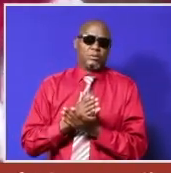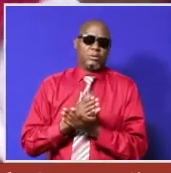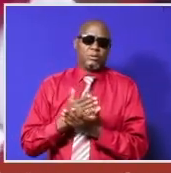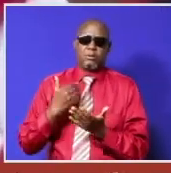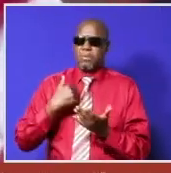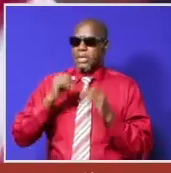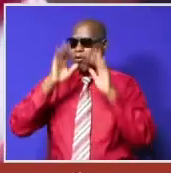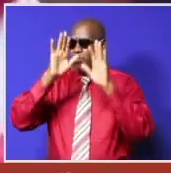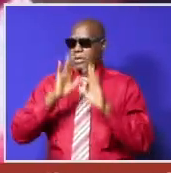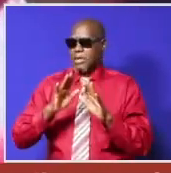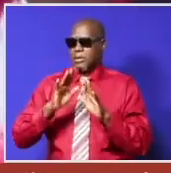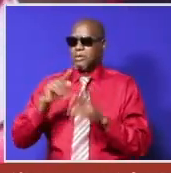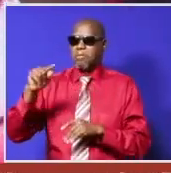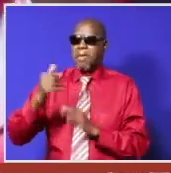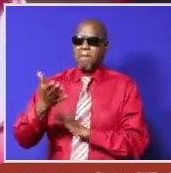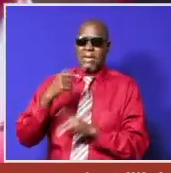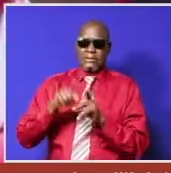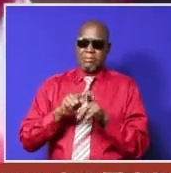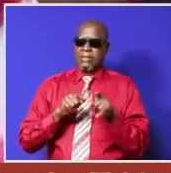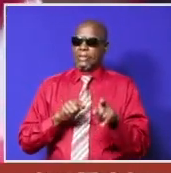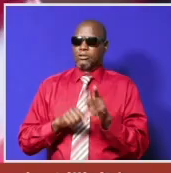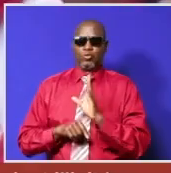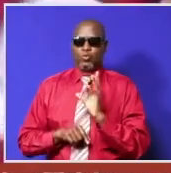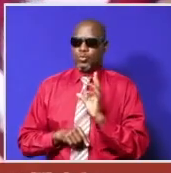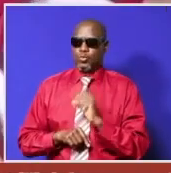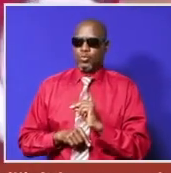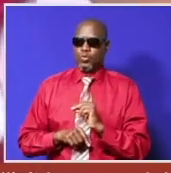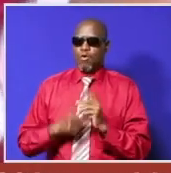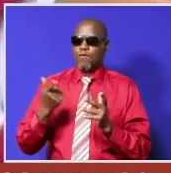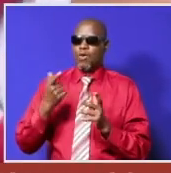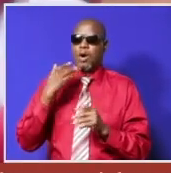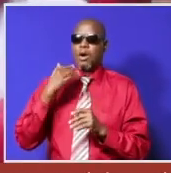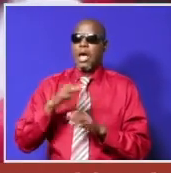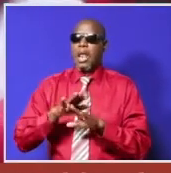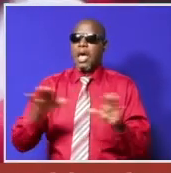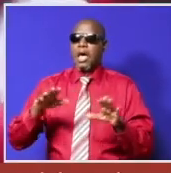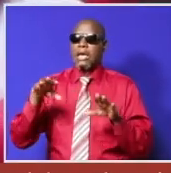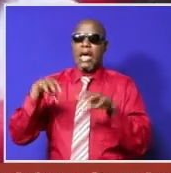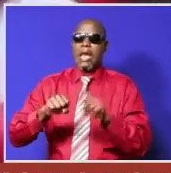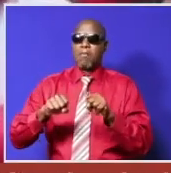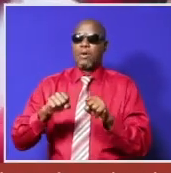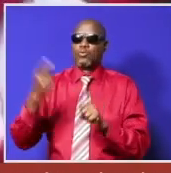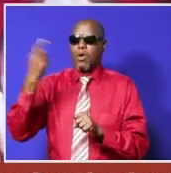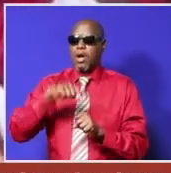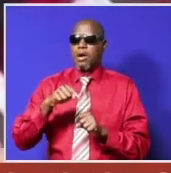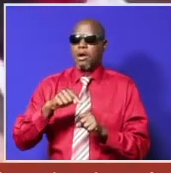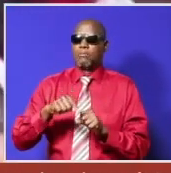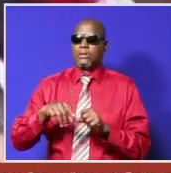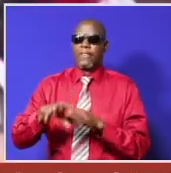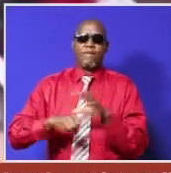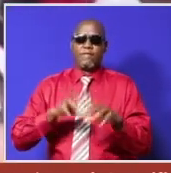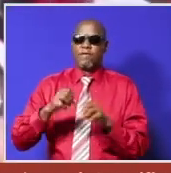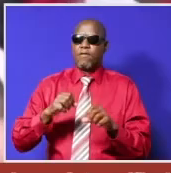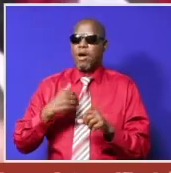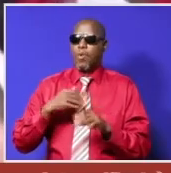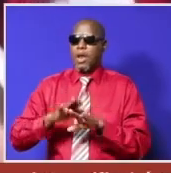campaigning to be repaid like this. I wasn't campaigning for land grabbers to come and start claiming that our church properties are their